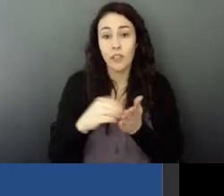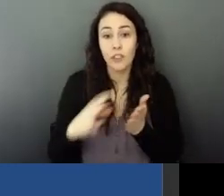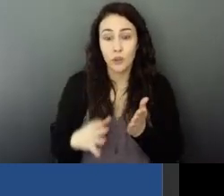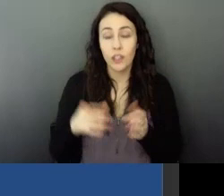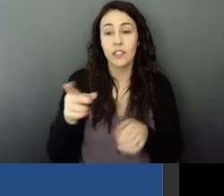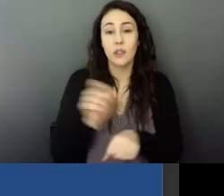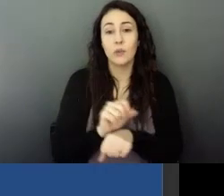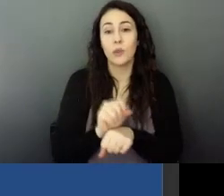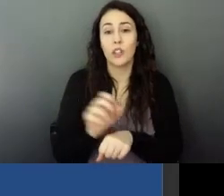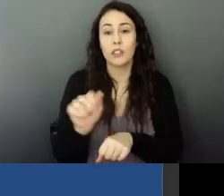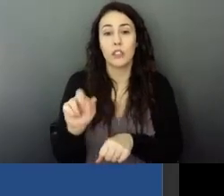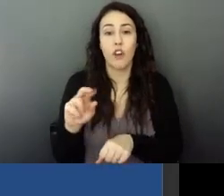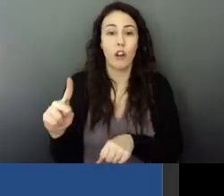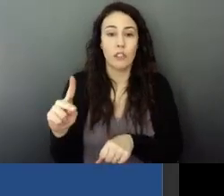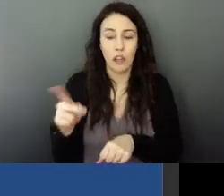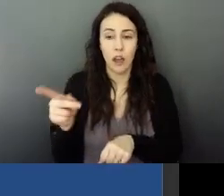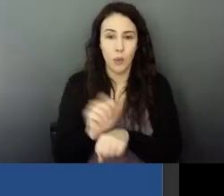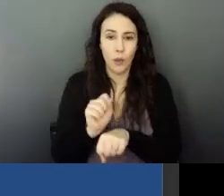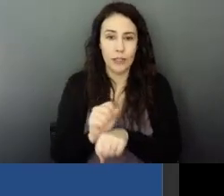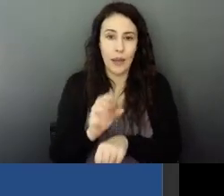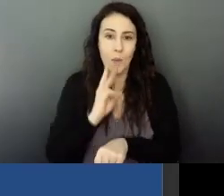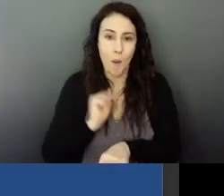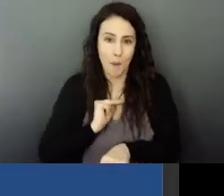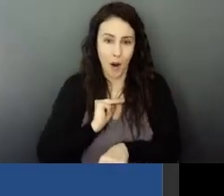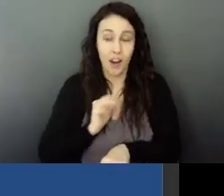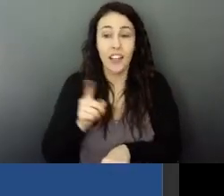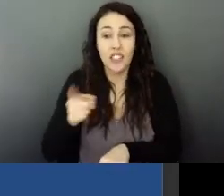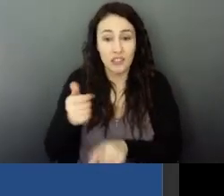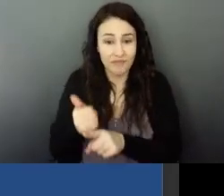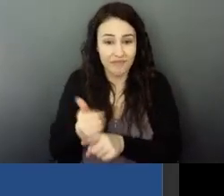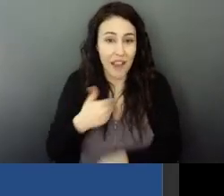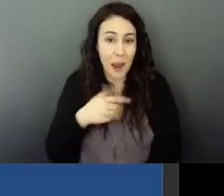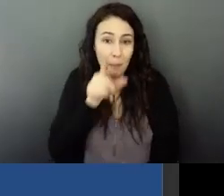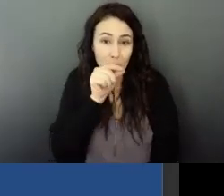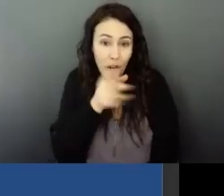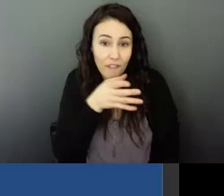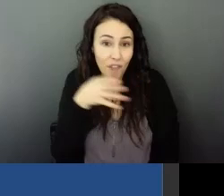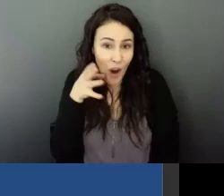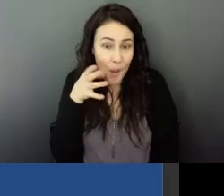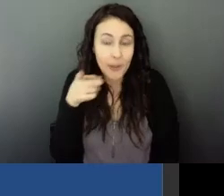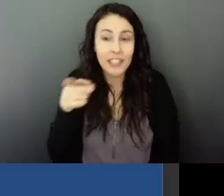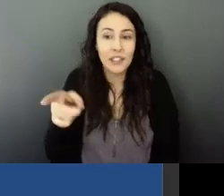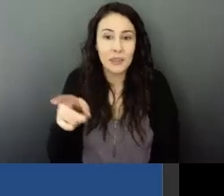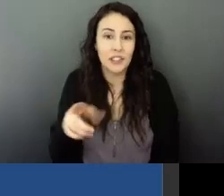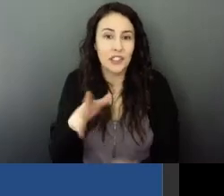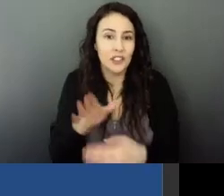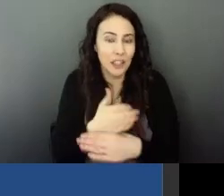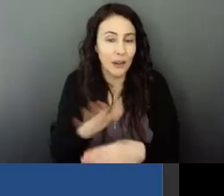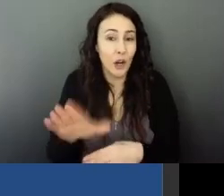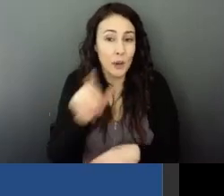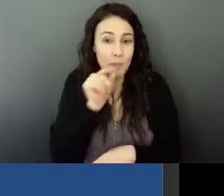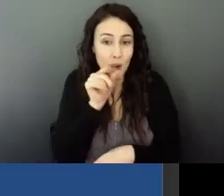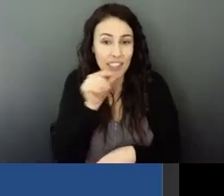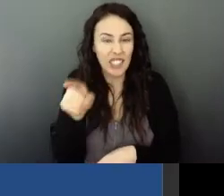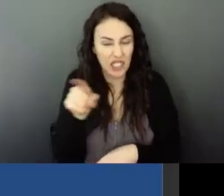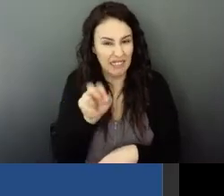at Walmart, and she had a bird farm, and she was sharing her birds, and she even did a project on her